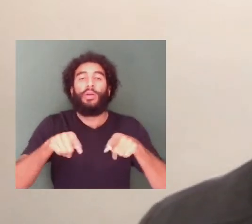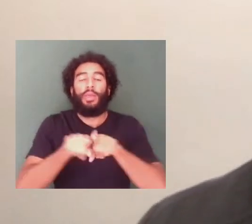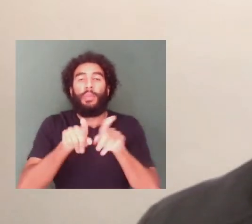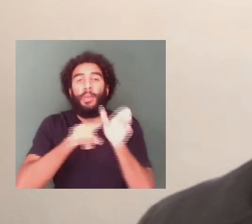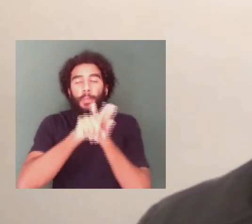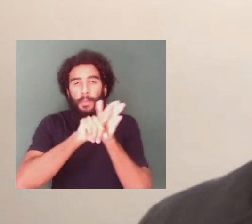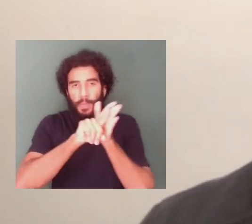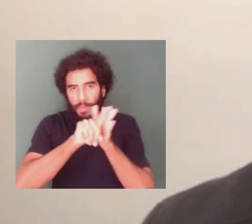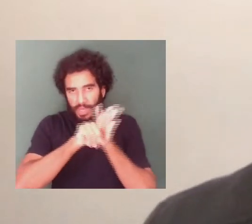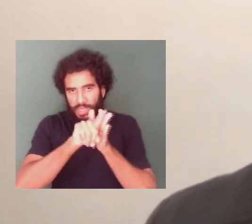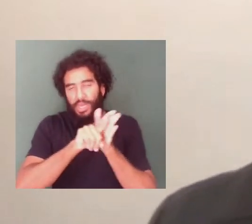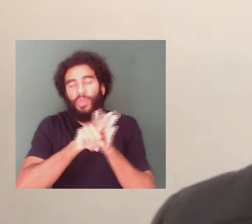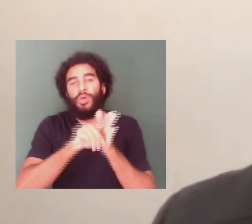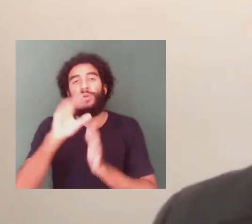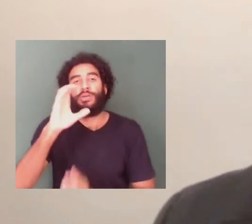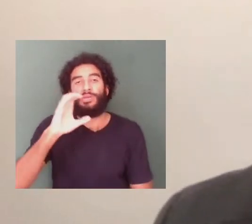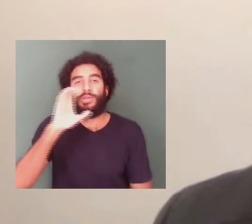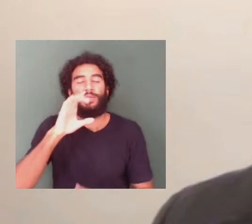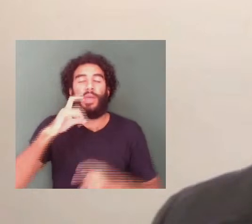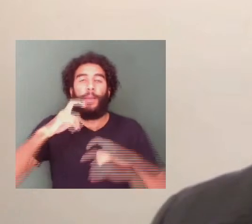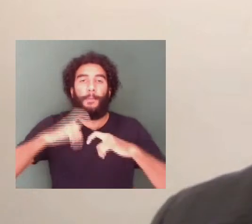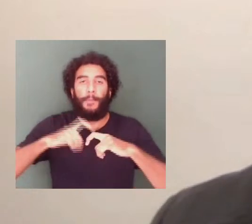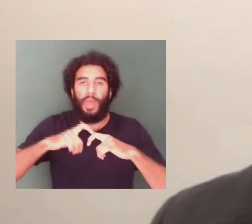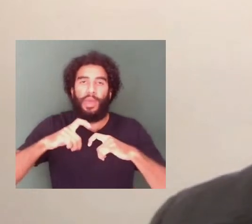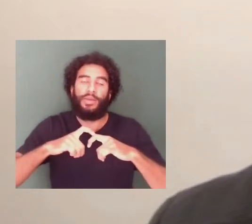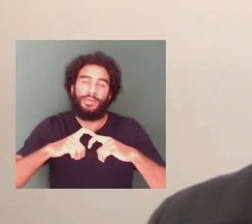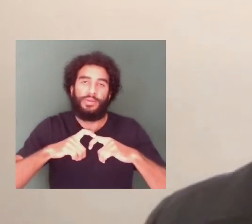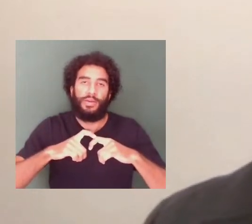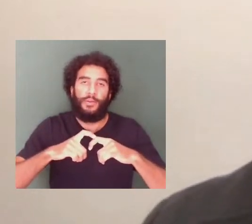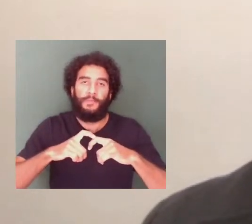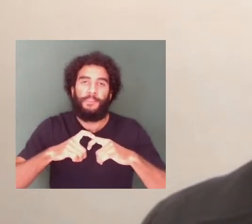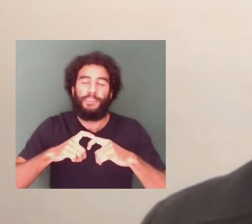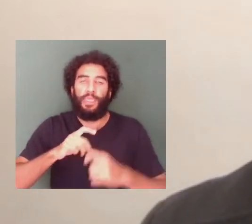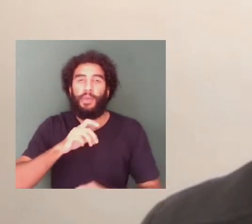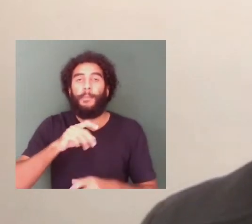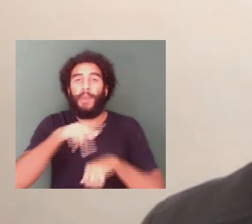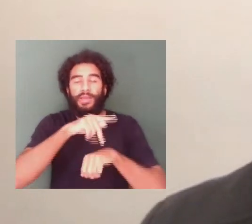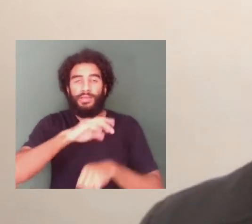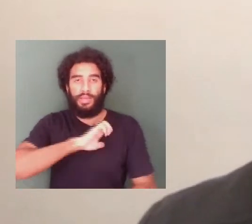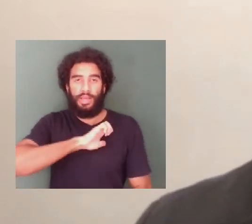oncology, and in the medical, and also